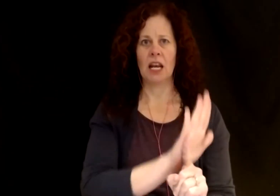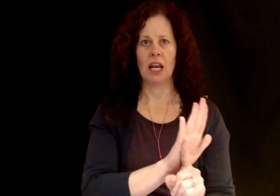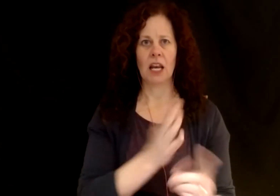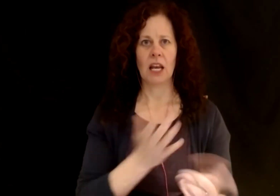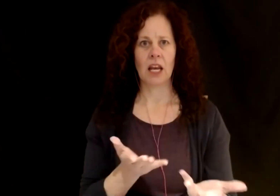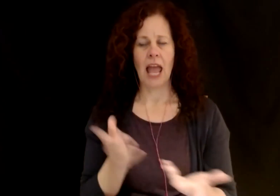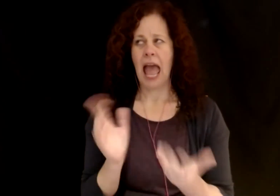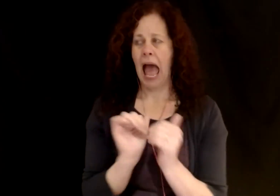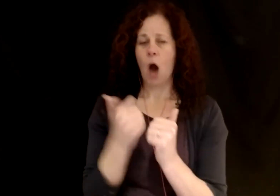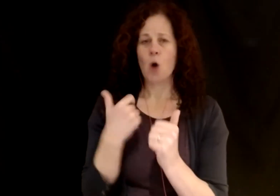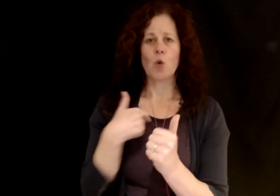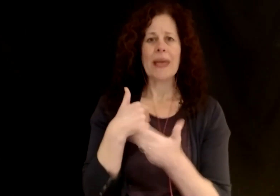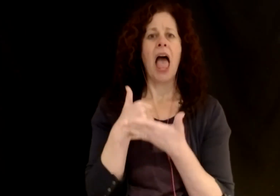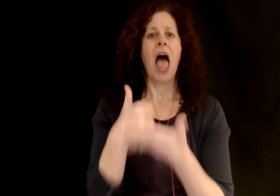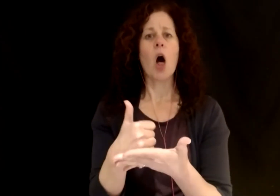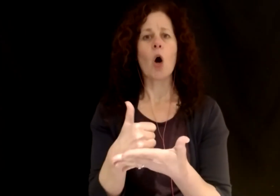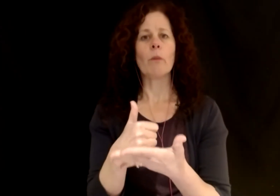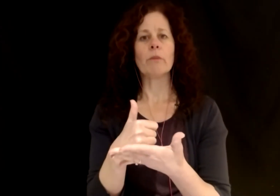resources, actionable